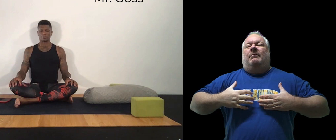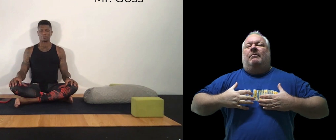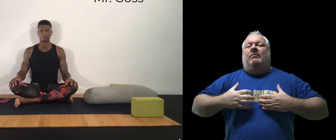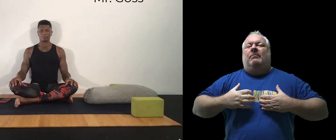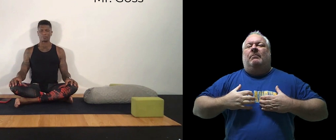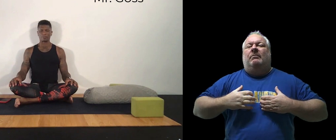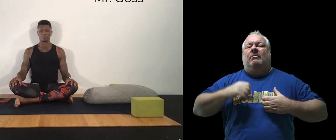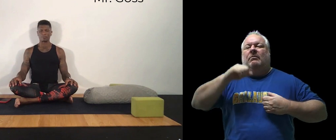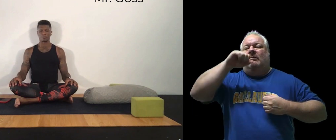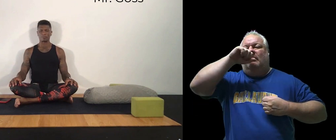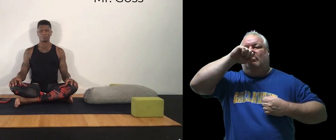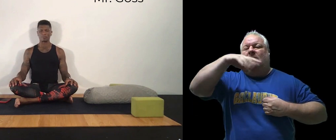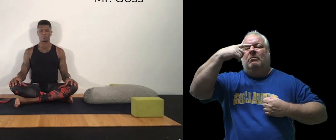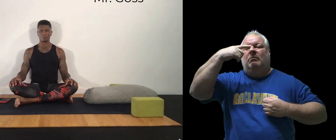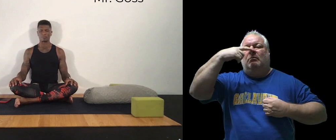Exhale.